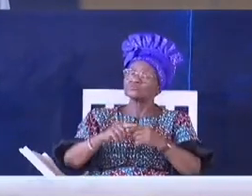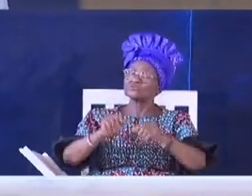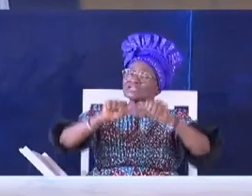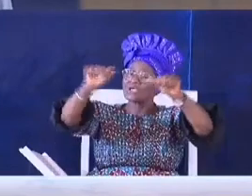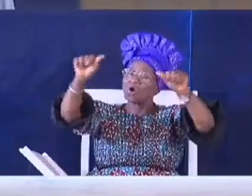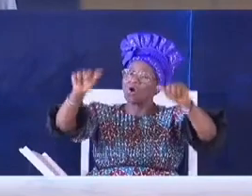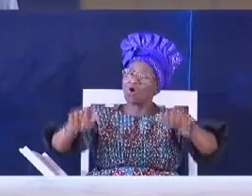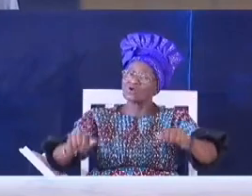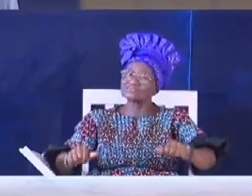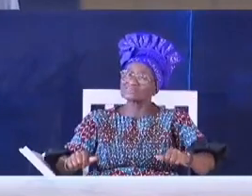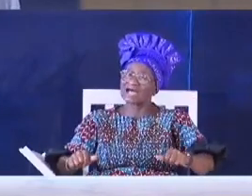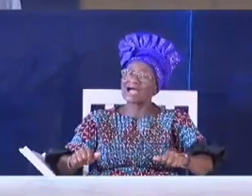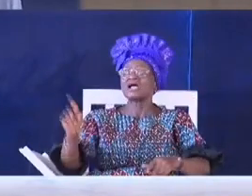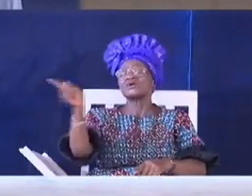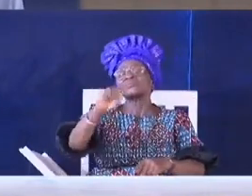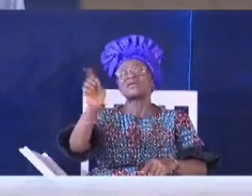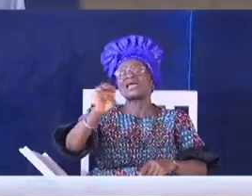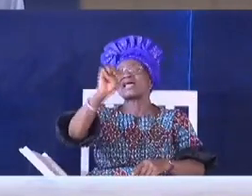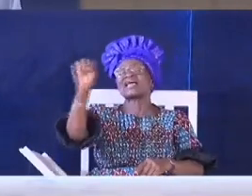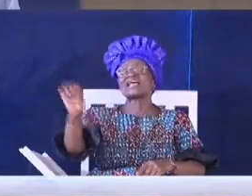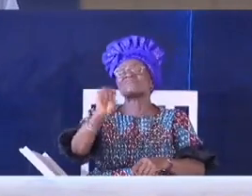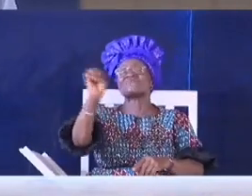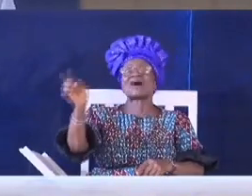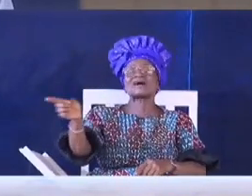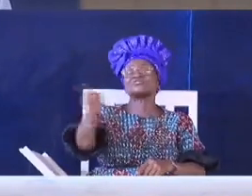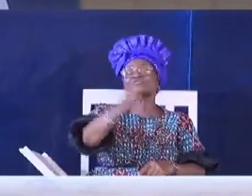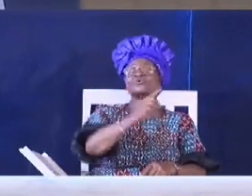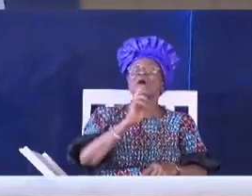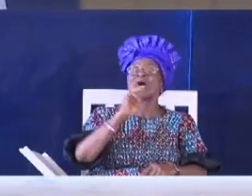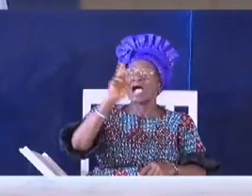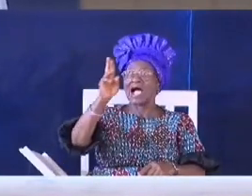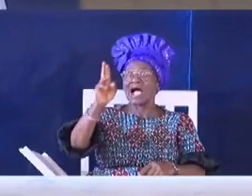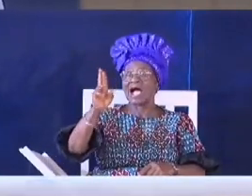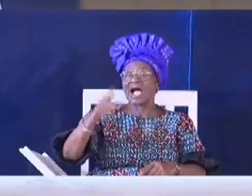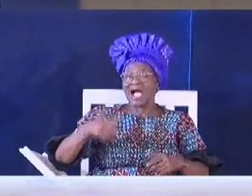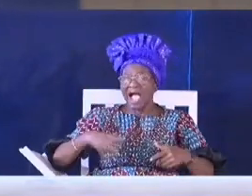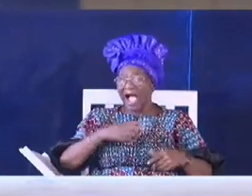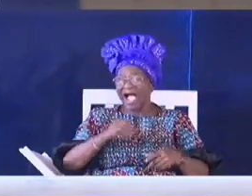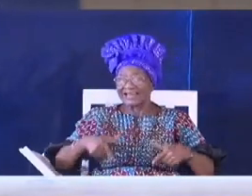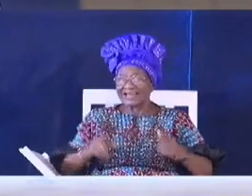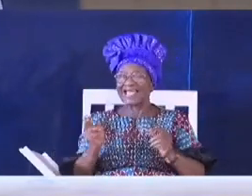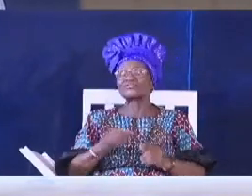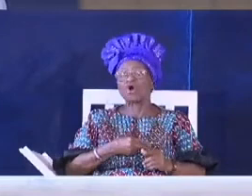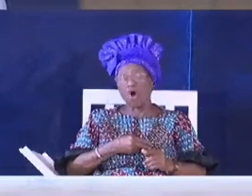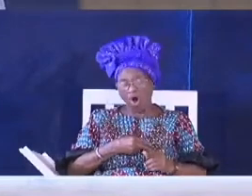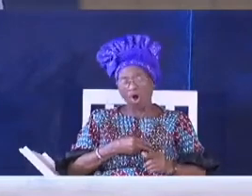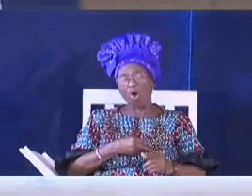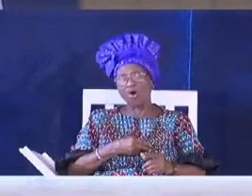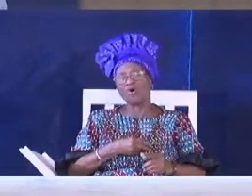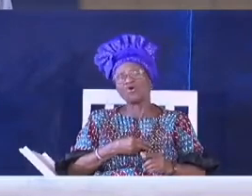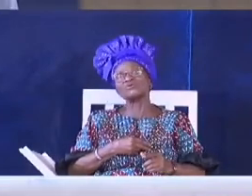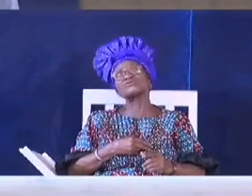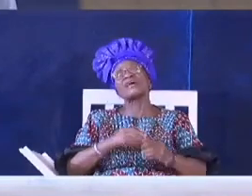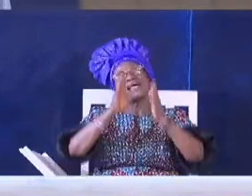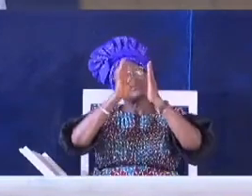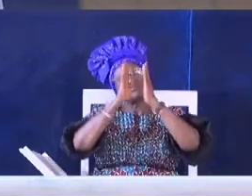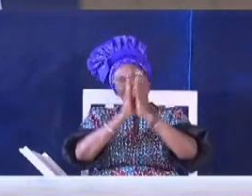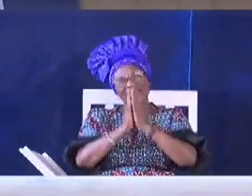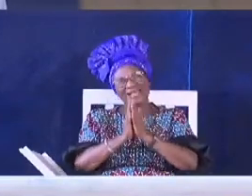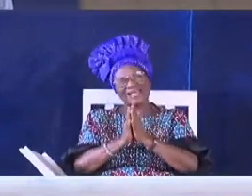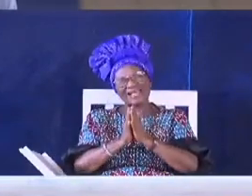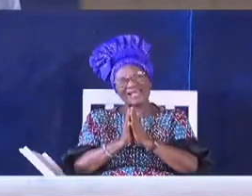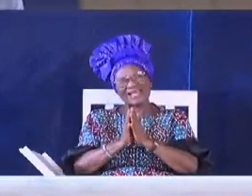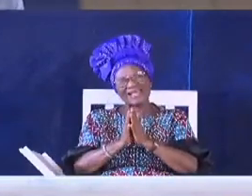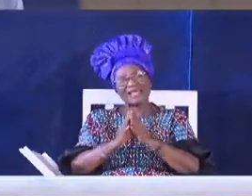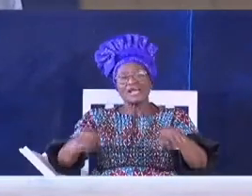together for your salvation. God bless you. I'm going to count from 1 to 7. If you want to surrender your life to